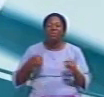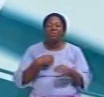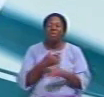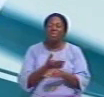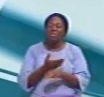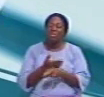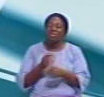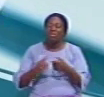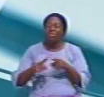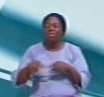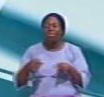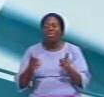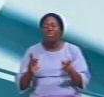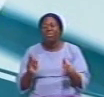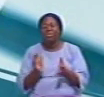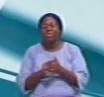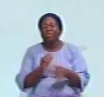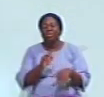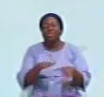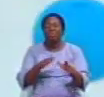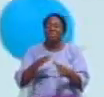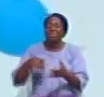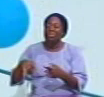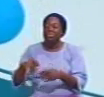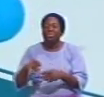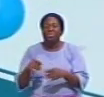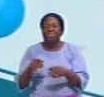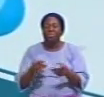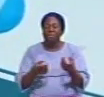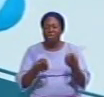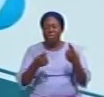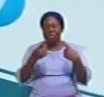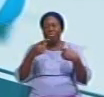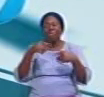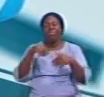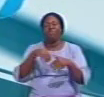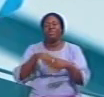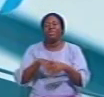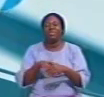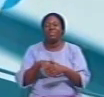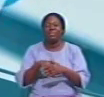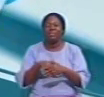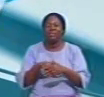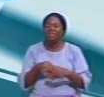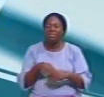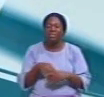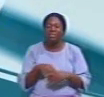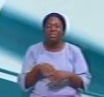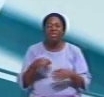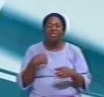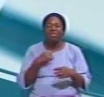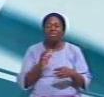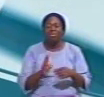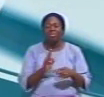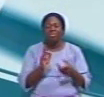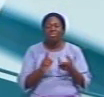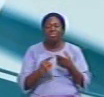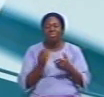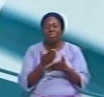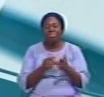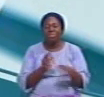the people that are still moving up and down. You are outside. Find yourself inside, we are spending some time to